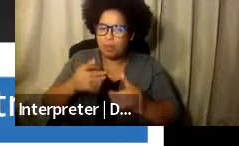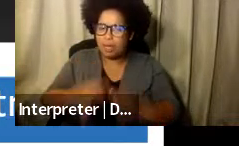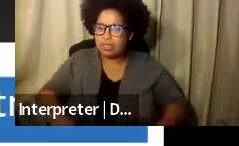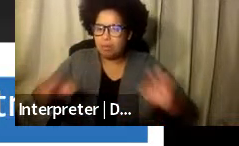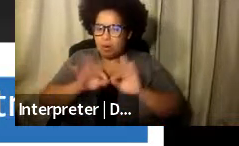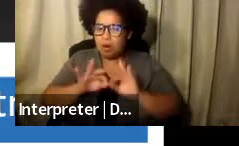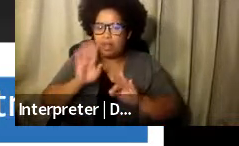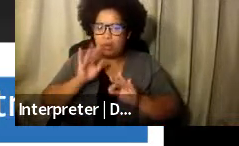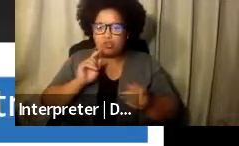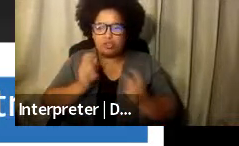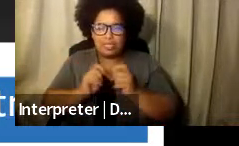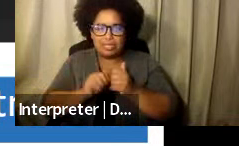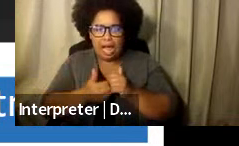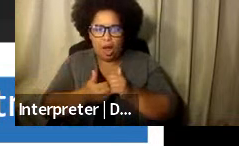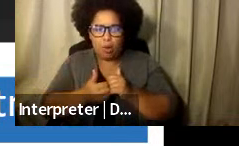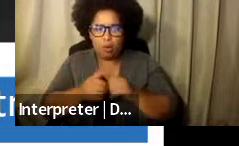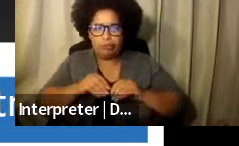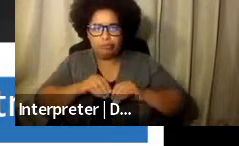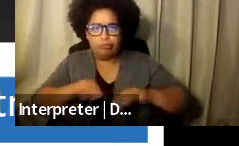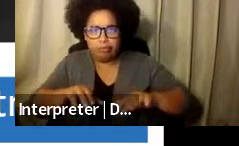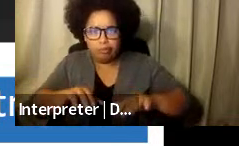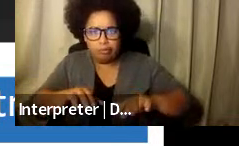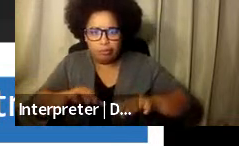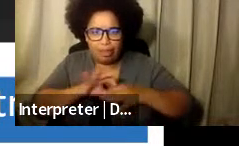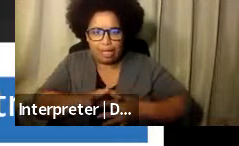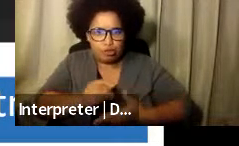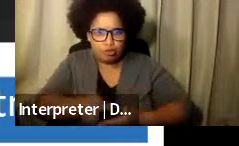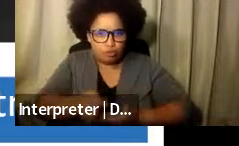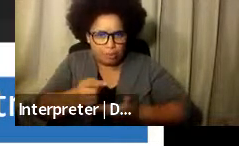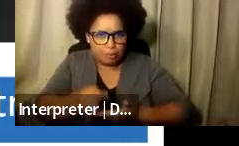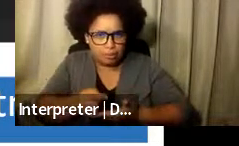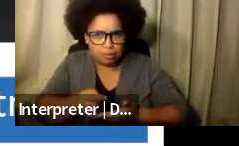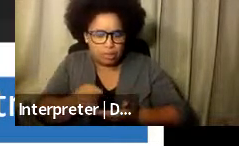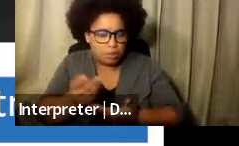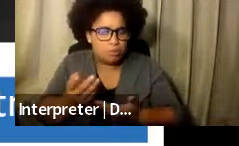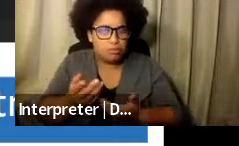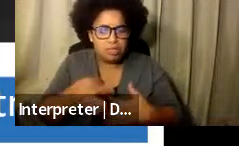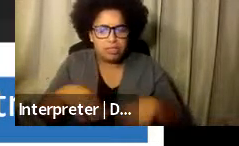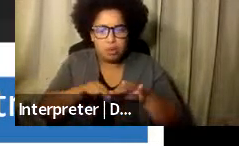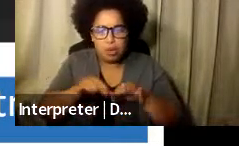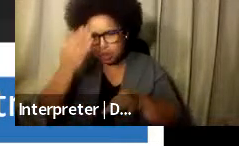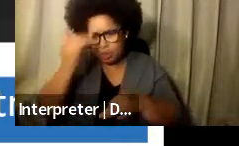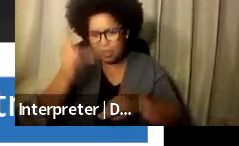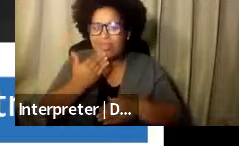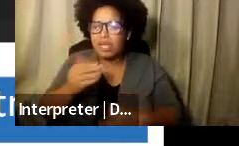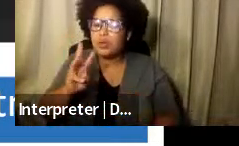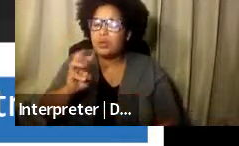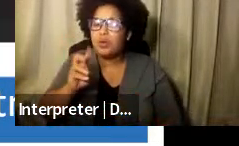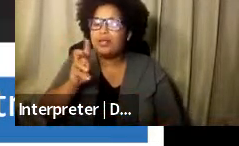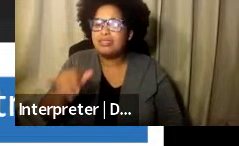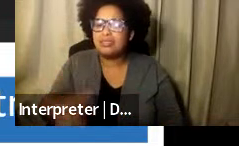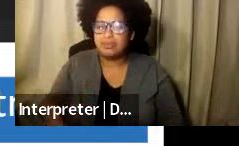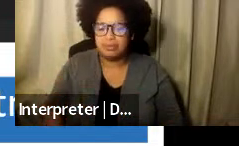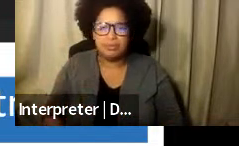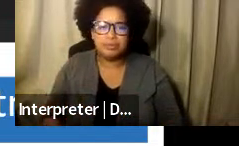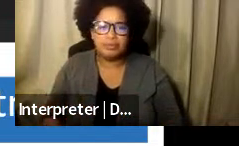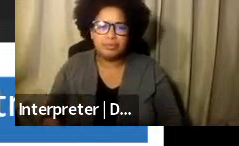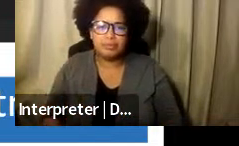would change how we do the messaging, especially around treatments. Thank you, Wendy,